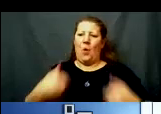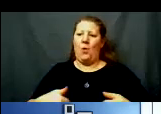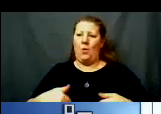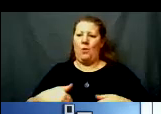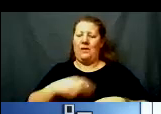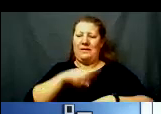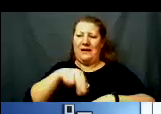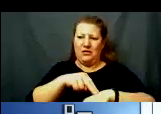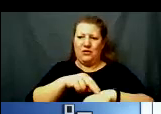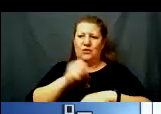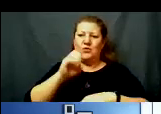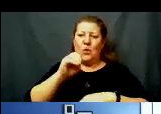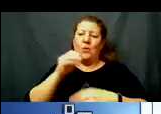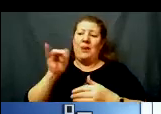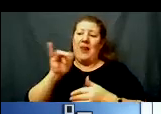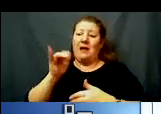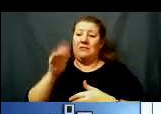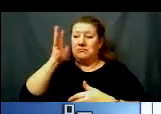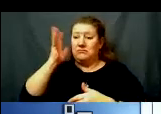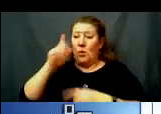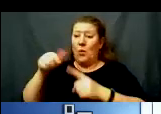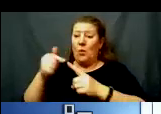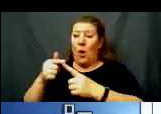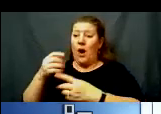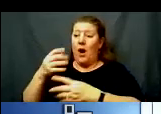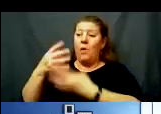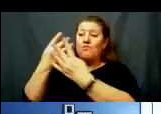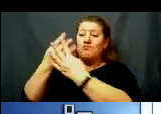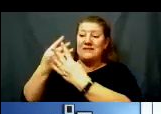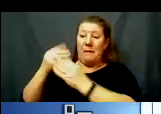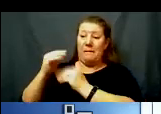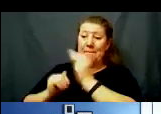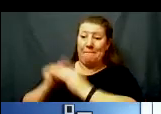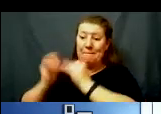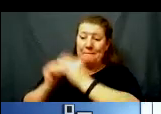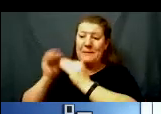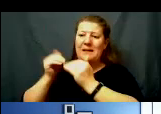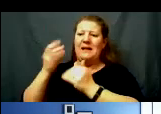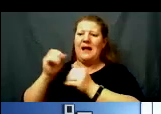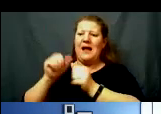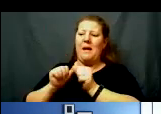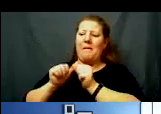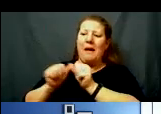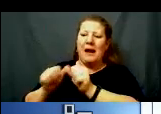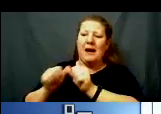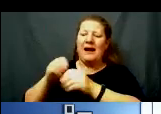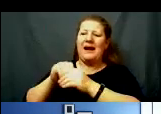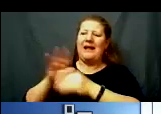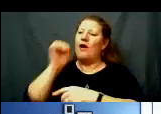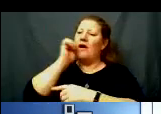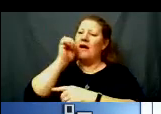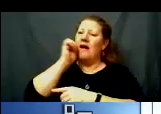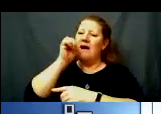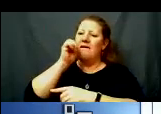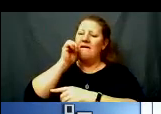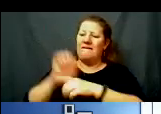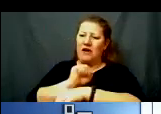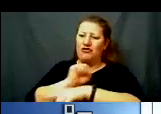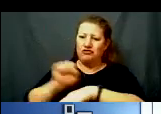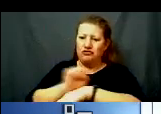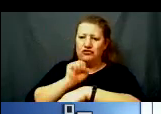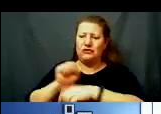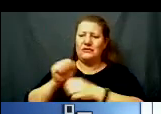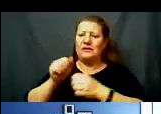know, when prisons are actually constructed and when prisons are maintained and their day-to-day functioning in terms of their impacts